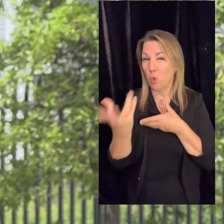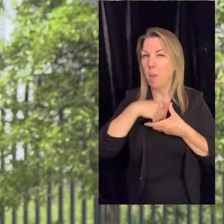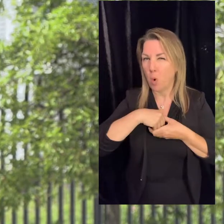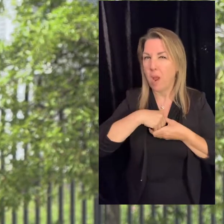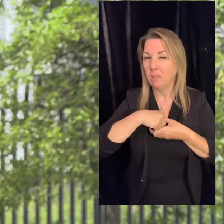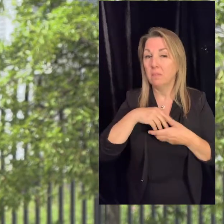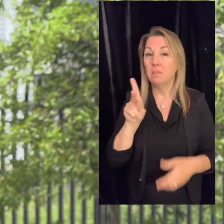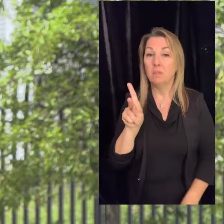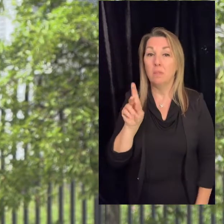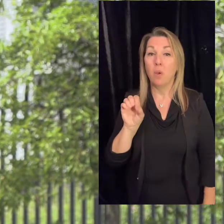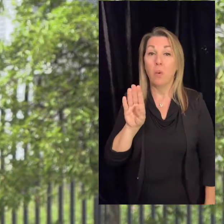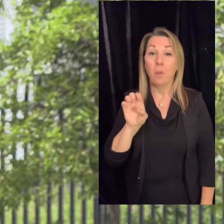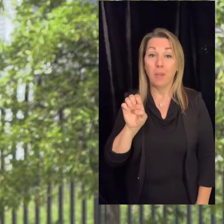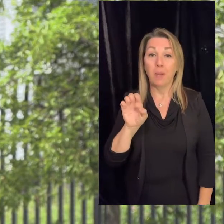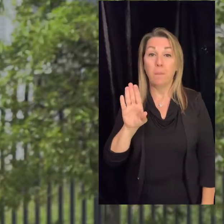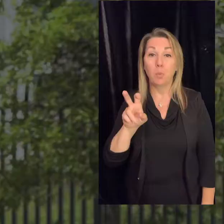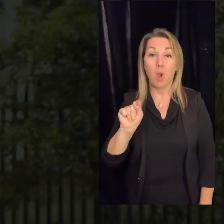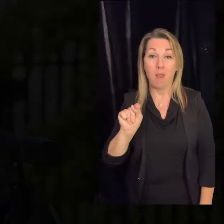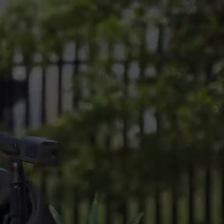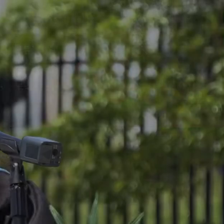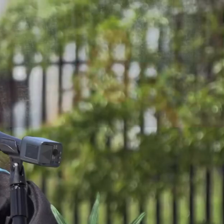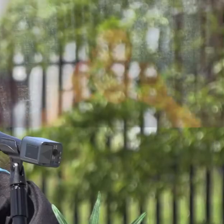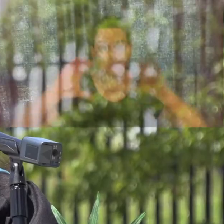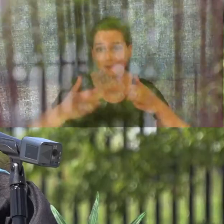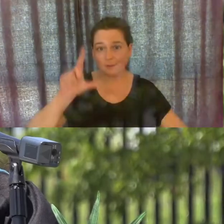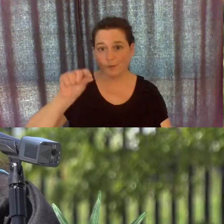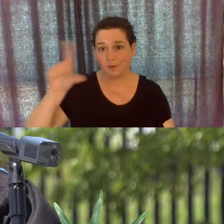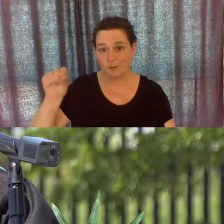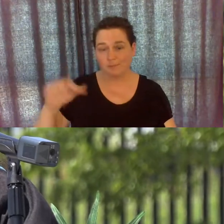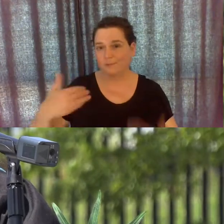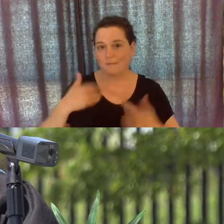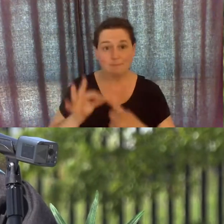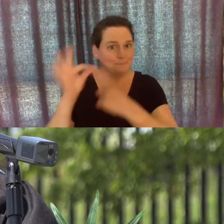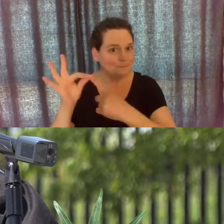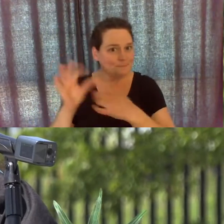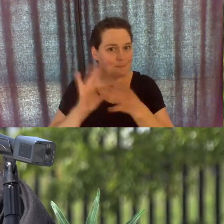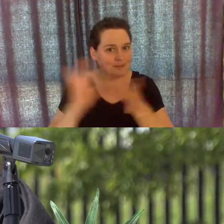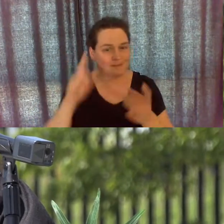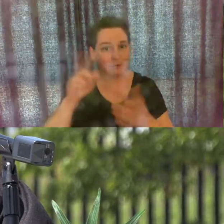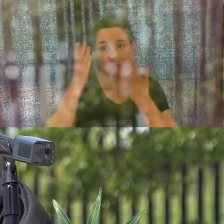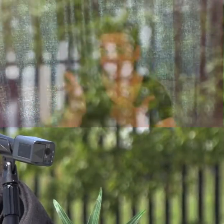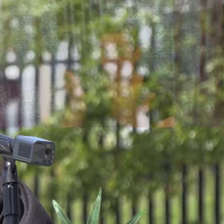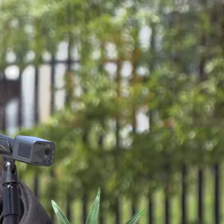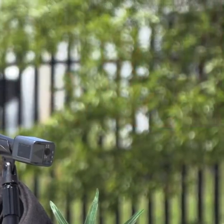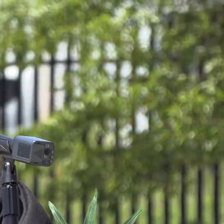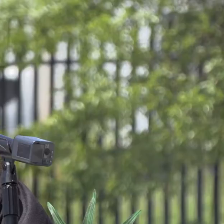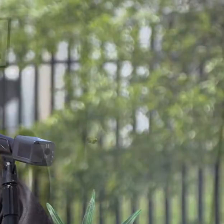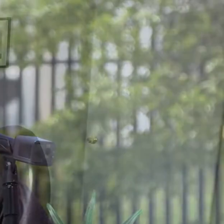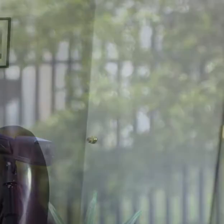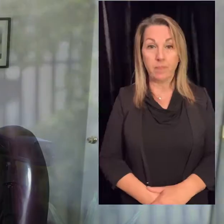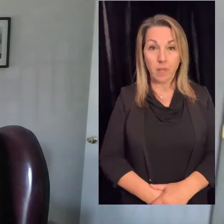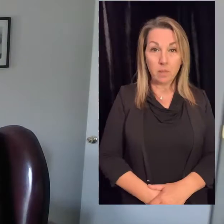it. Kobe Bryant. Thank you, everyone. Class of 2020, this is a special message just for you.